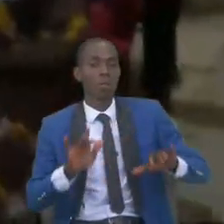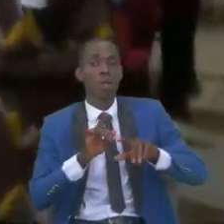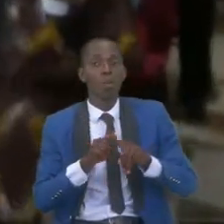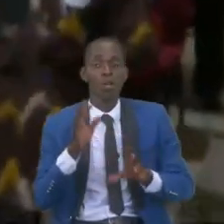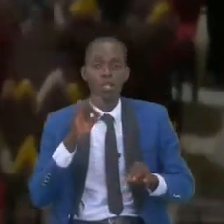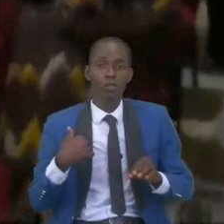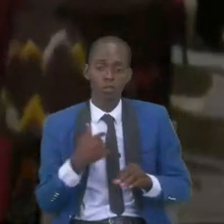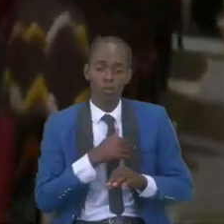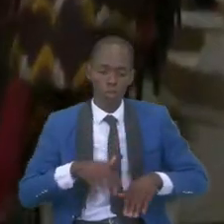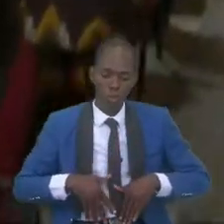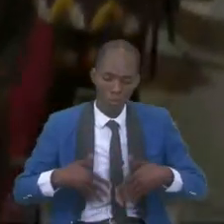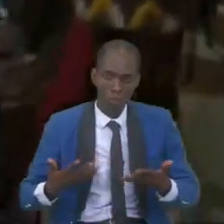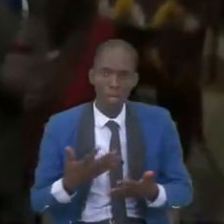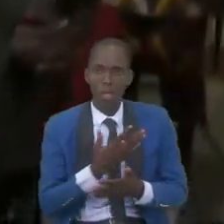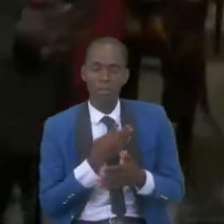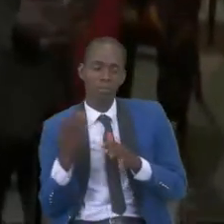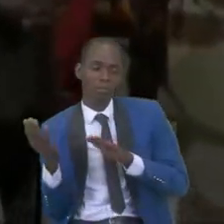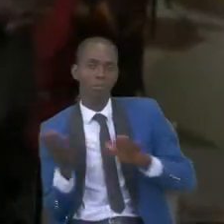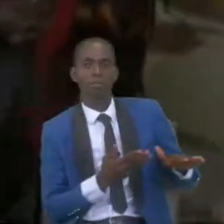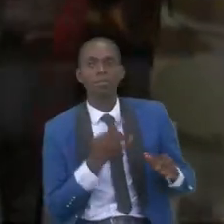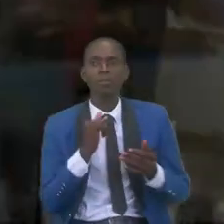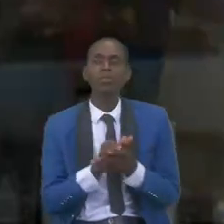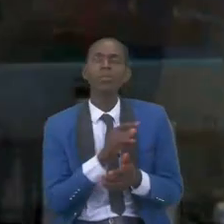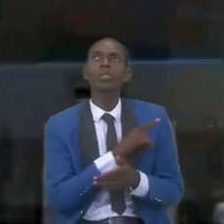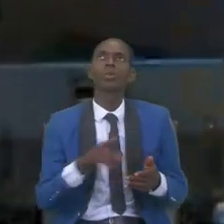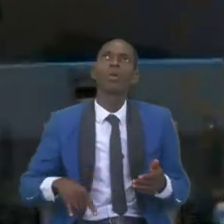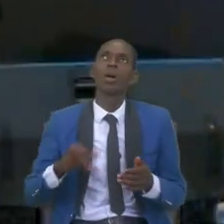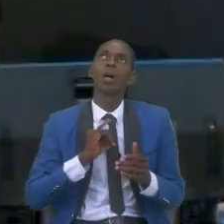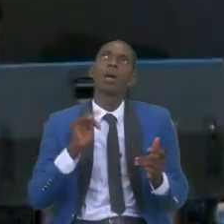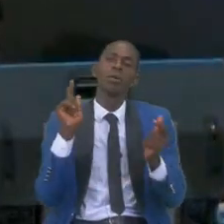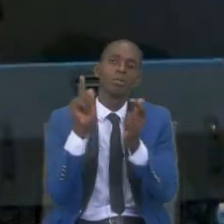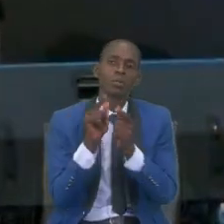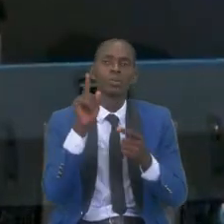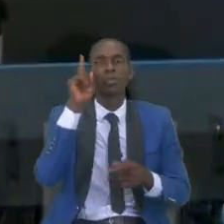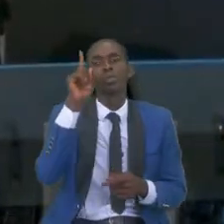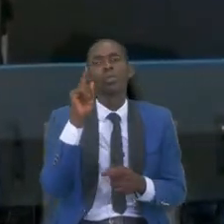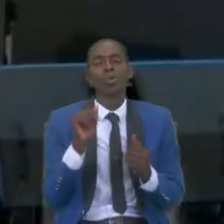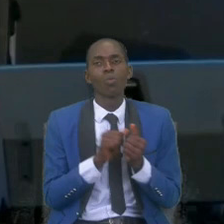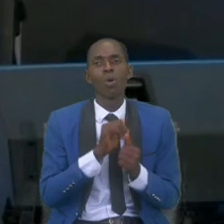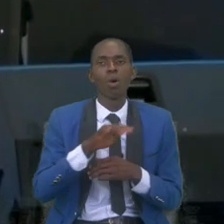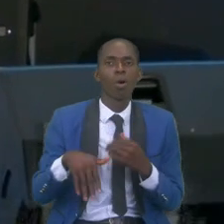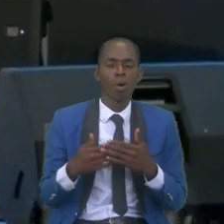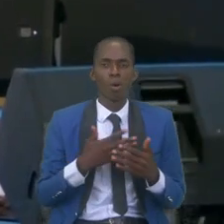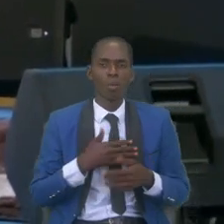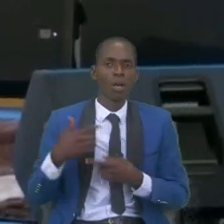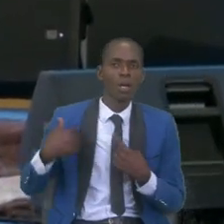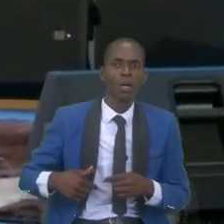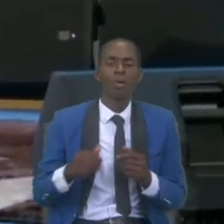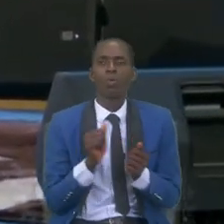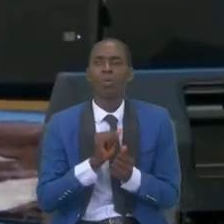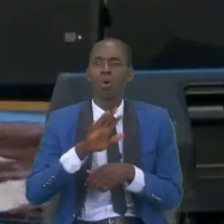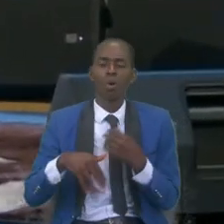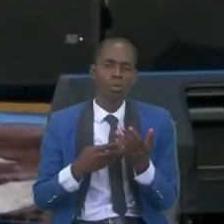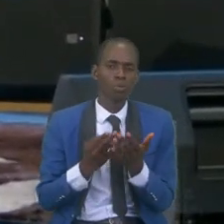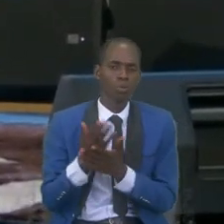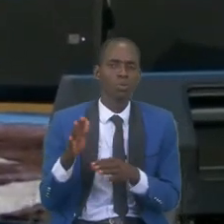and forsake, if we say, Lord, I come with all my heart and with all sincerity, Lord, I